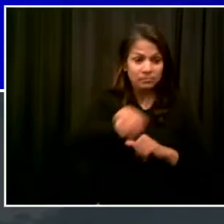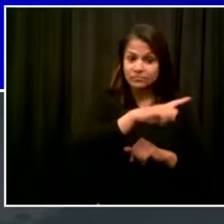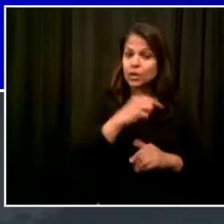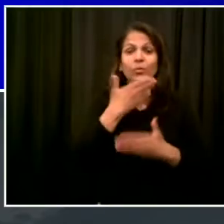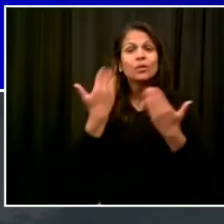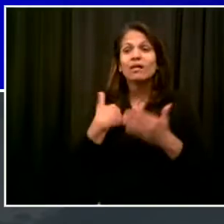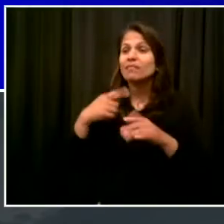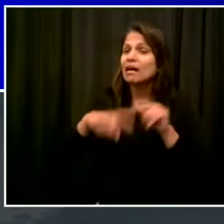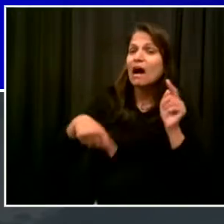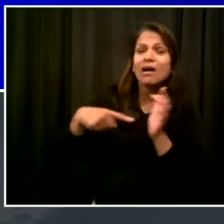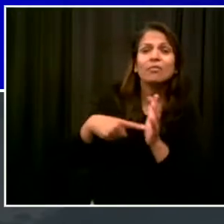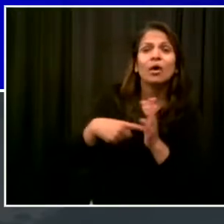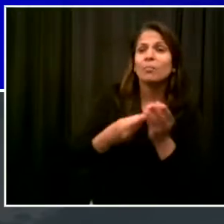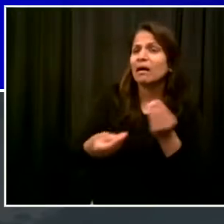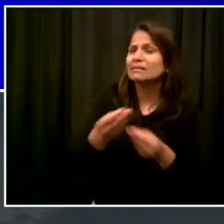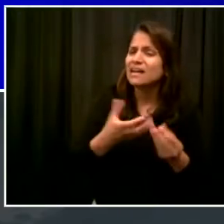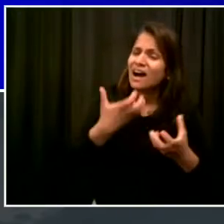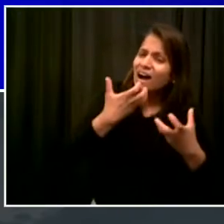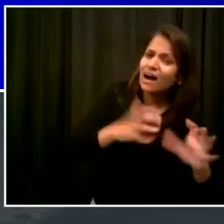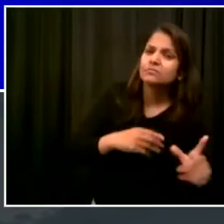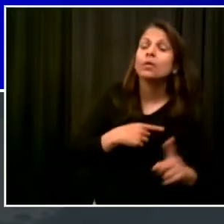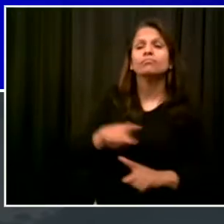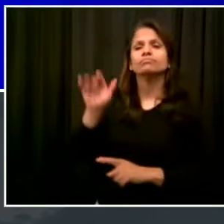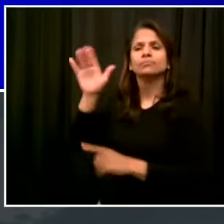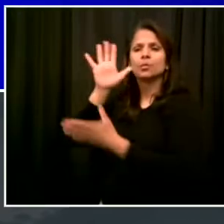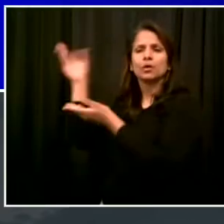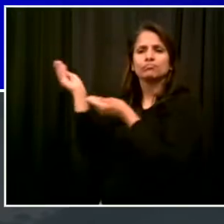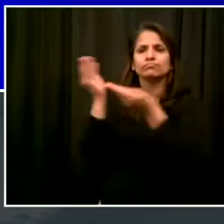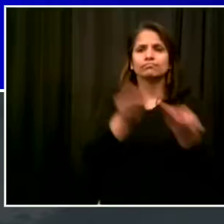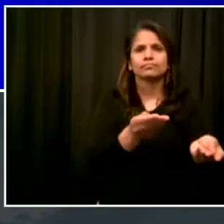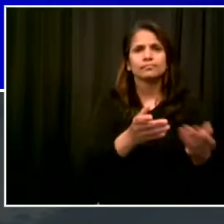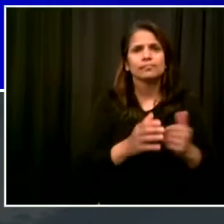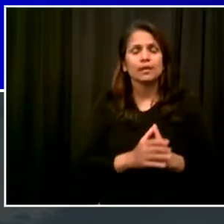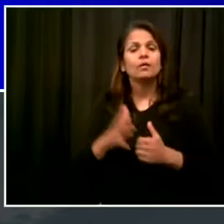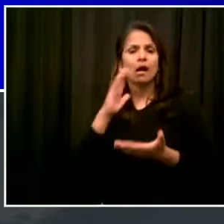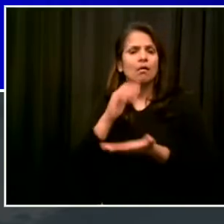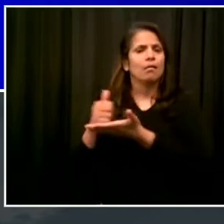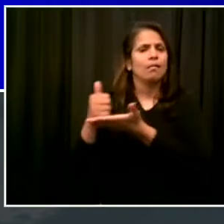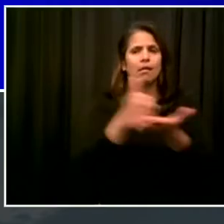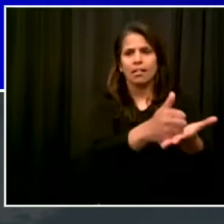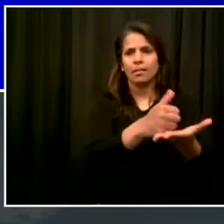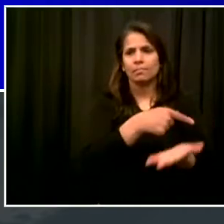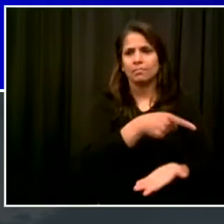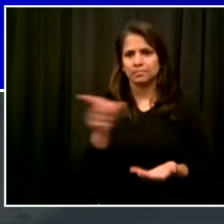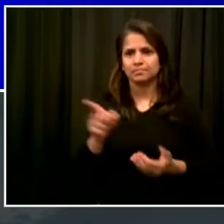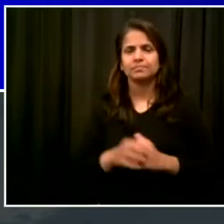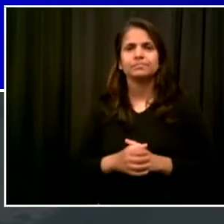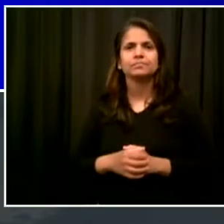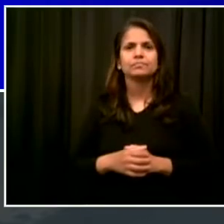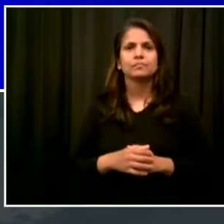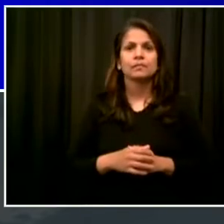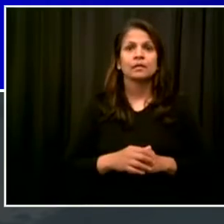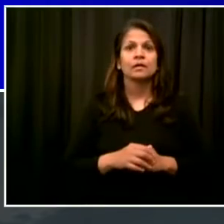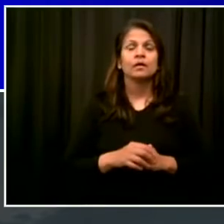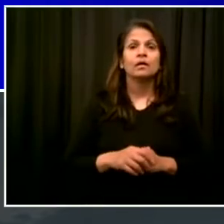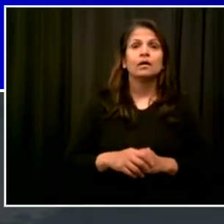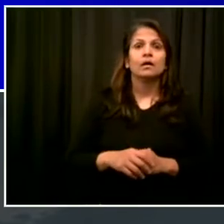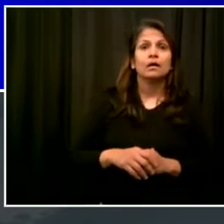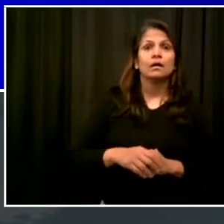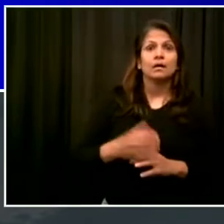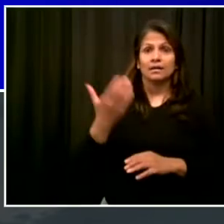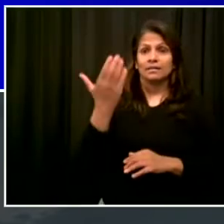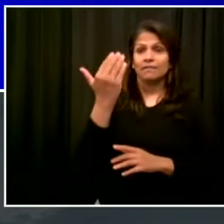about half already installed. And now we're installing new ones at a rate of 1,500 air conditioning units per day. So it's moving real